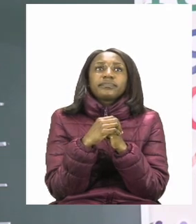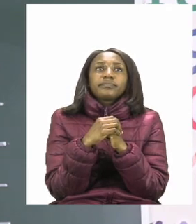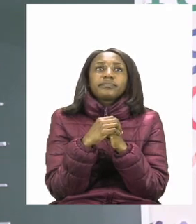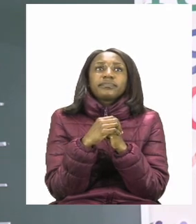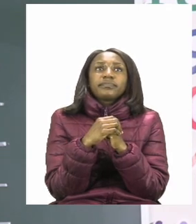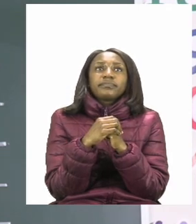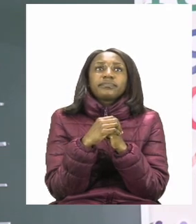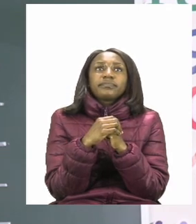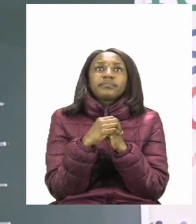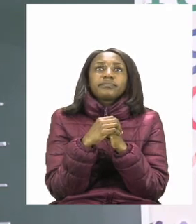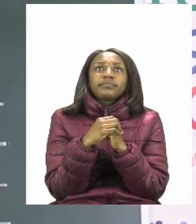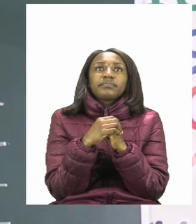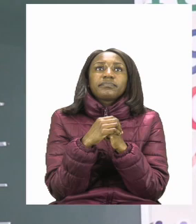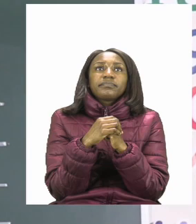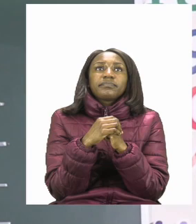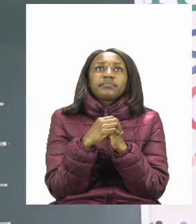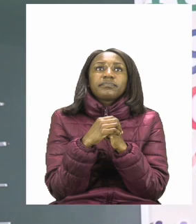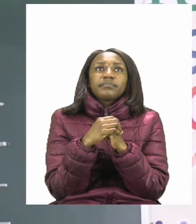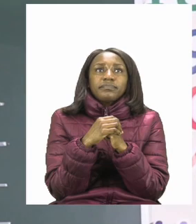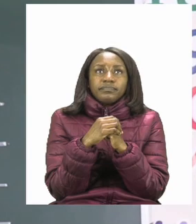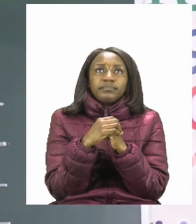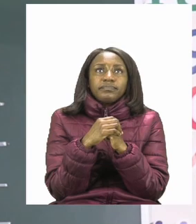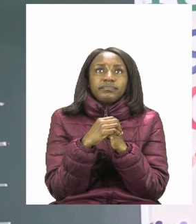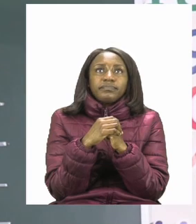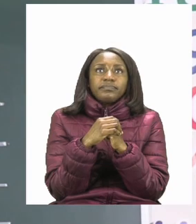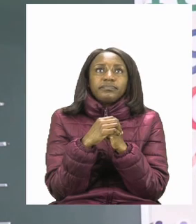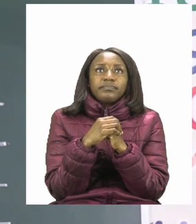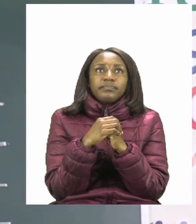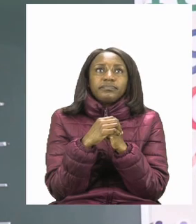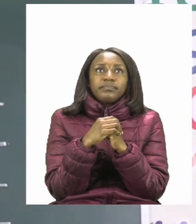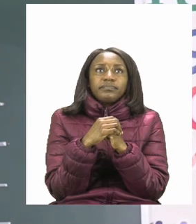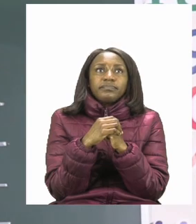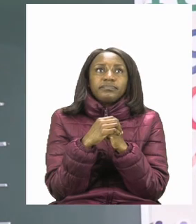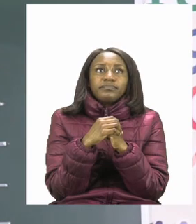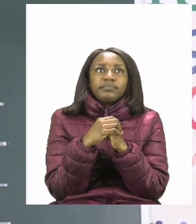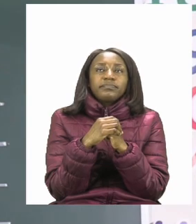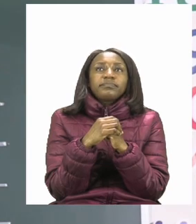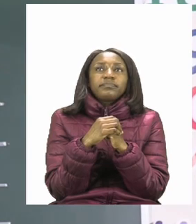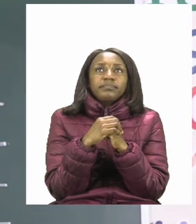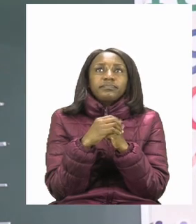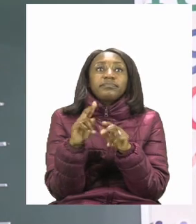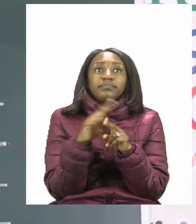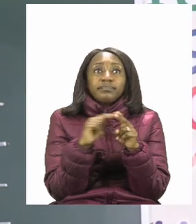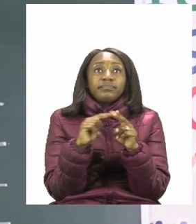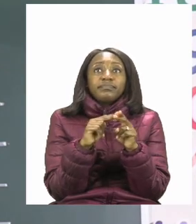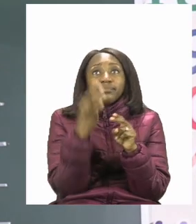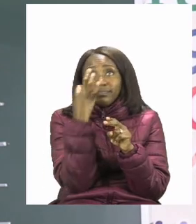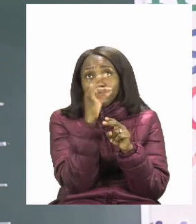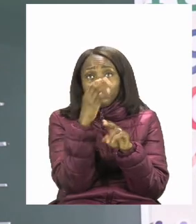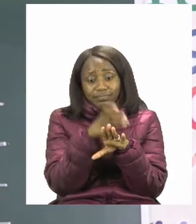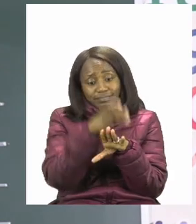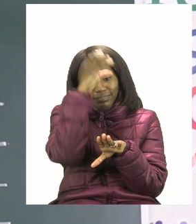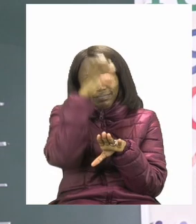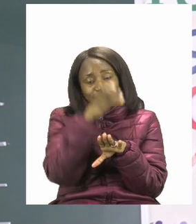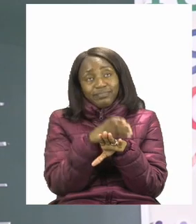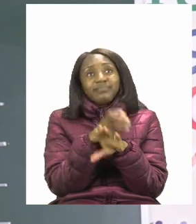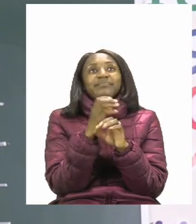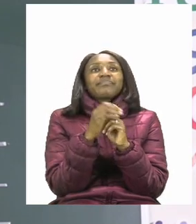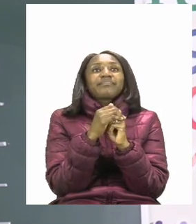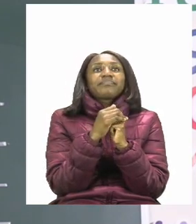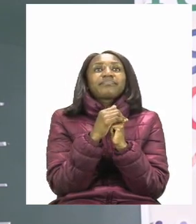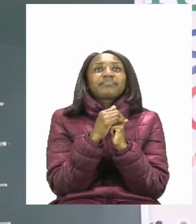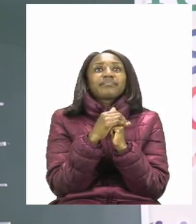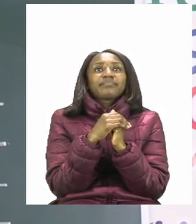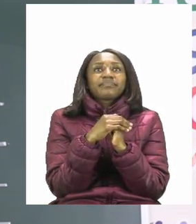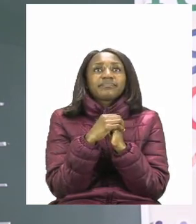phrase, flower vase. That's part of the vocabulary we were given. So go ahead and write